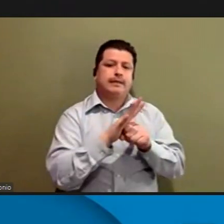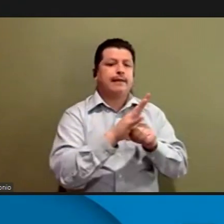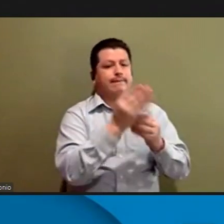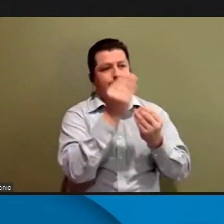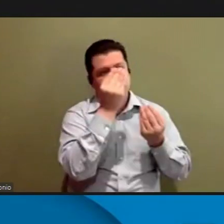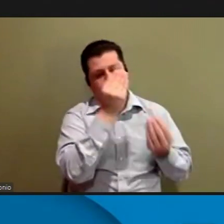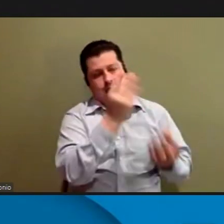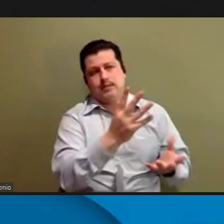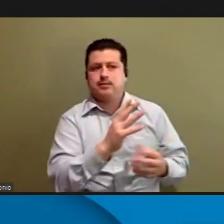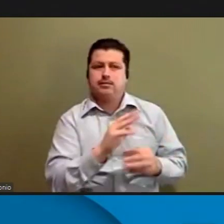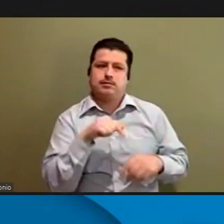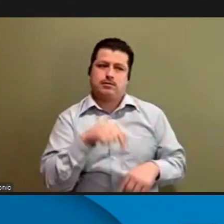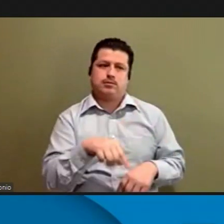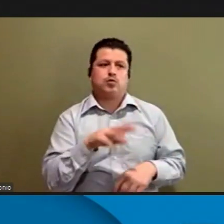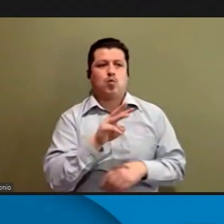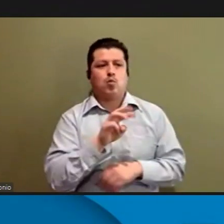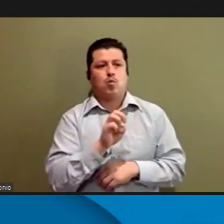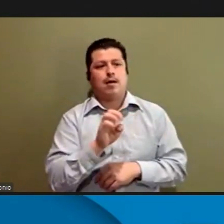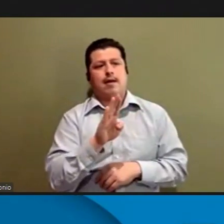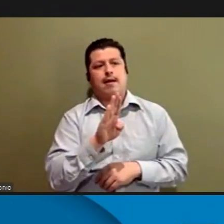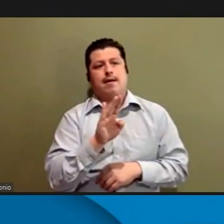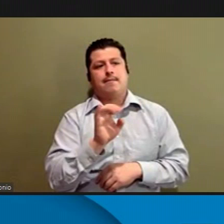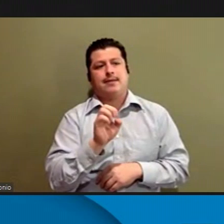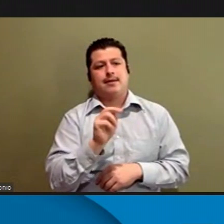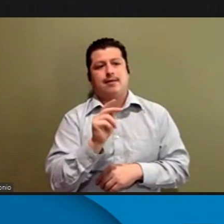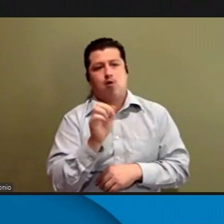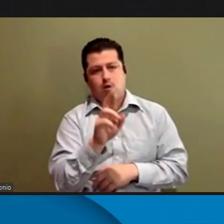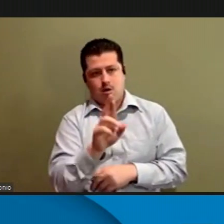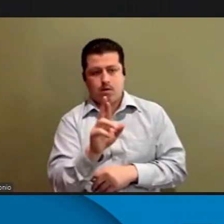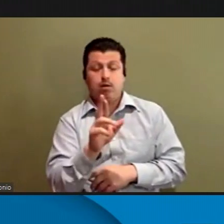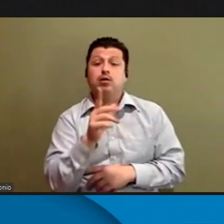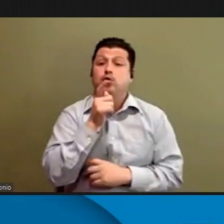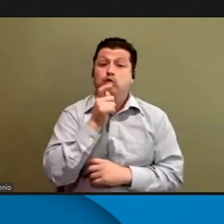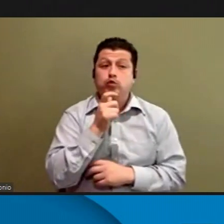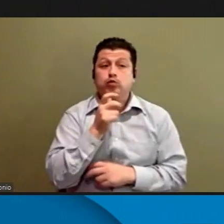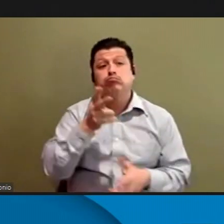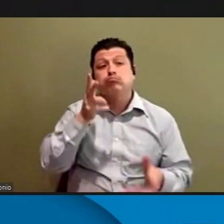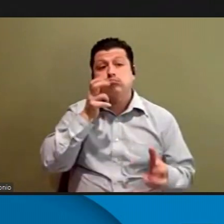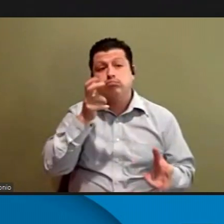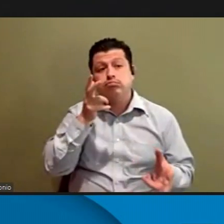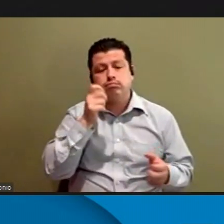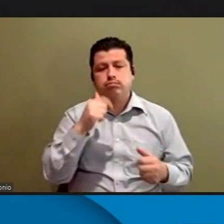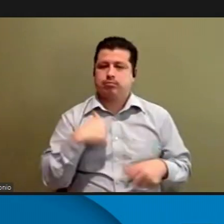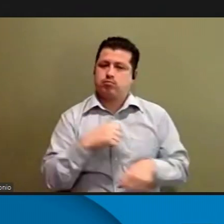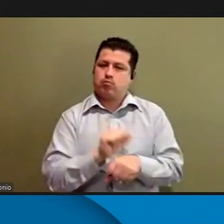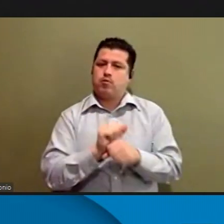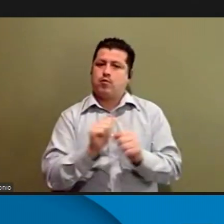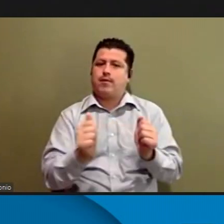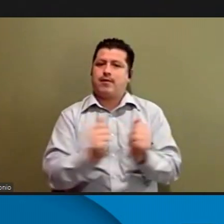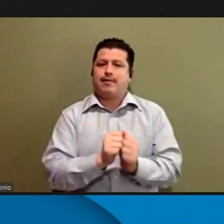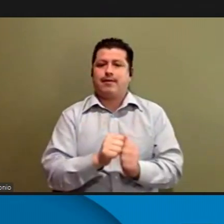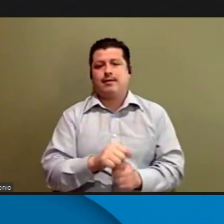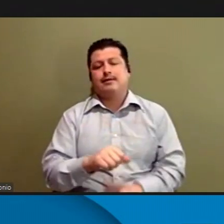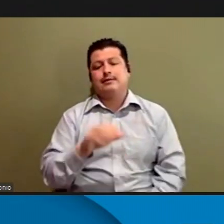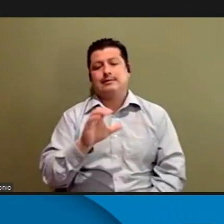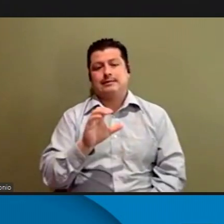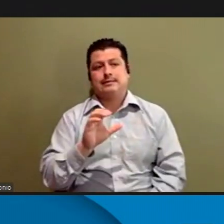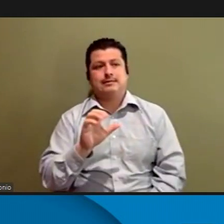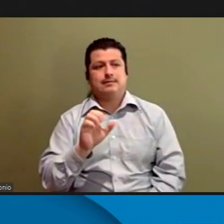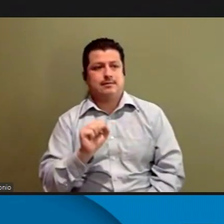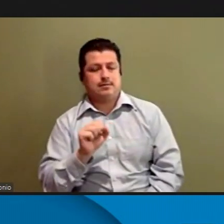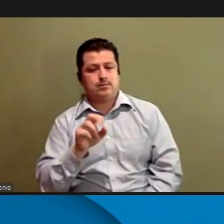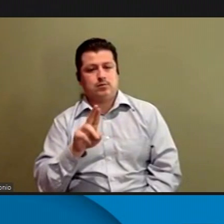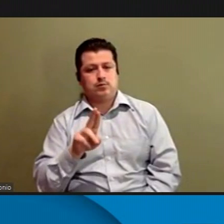let our residents that are listening, that are attending, that I am working with Cal State Dominguez Hills. Now we want to present